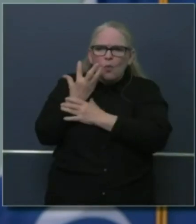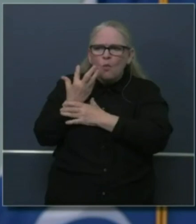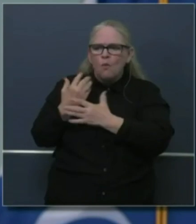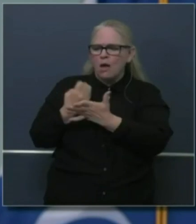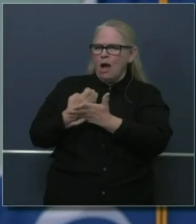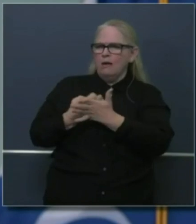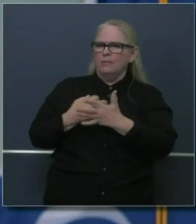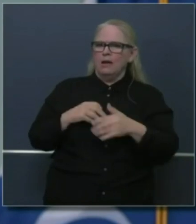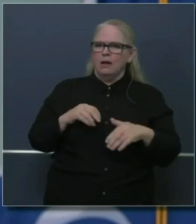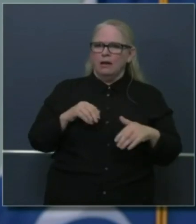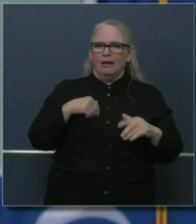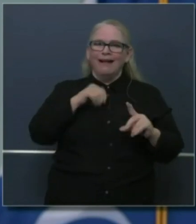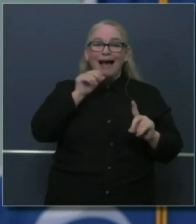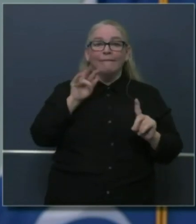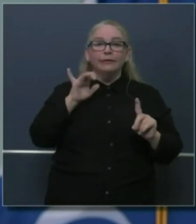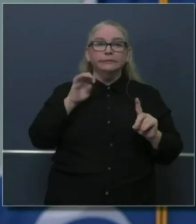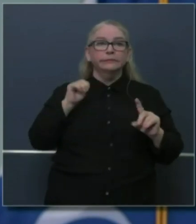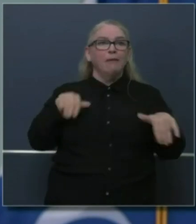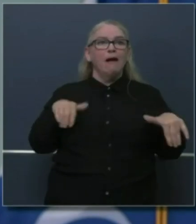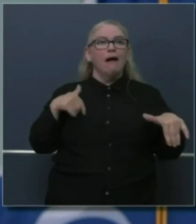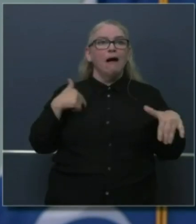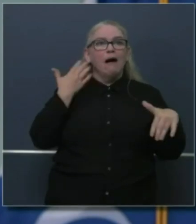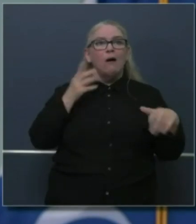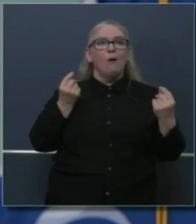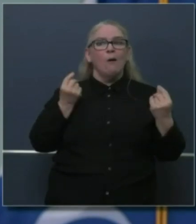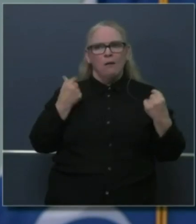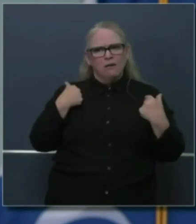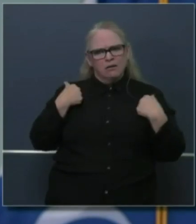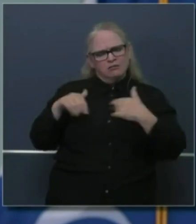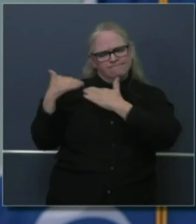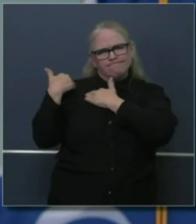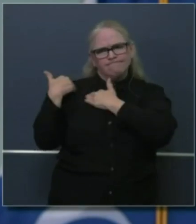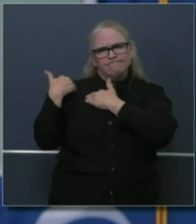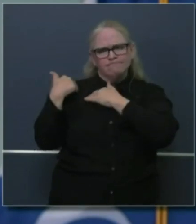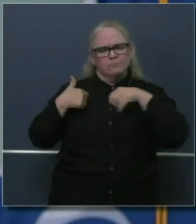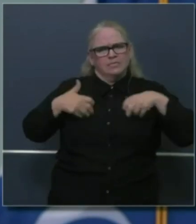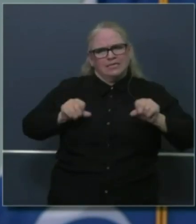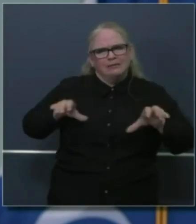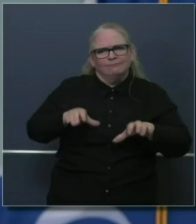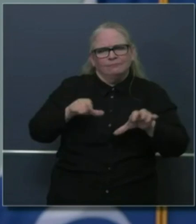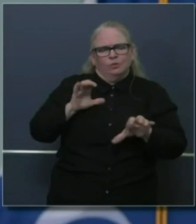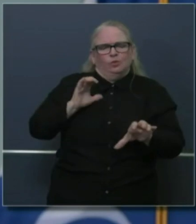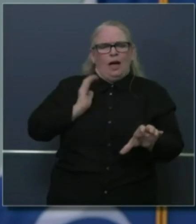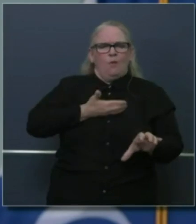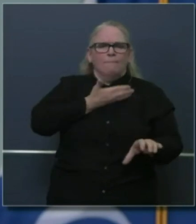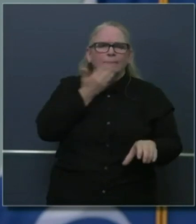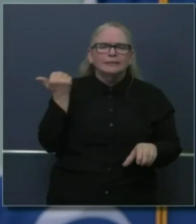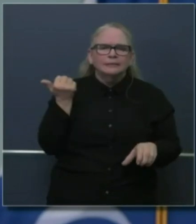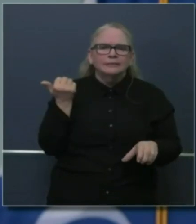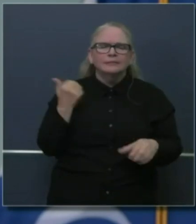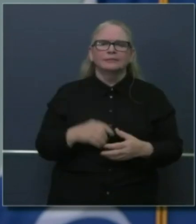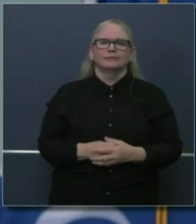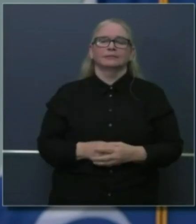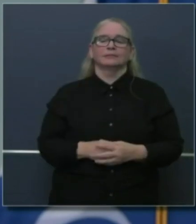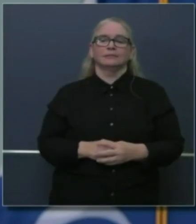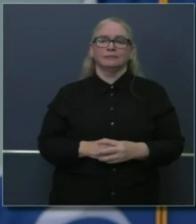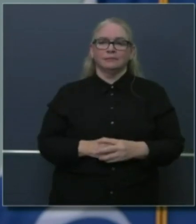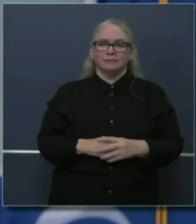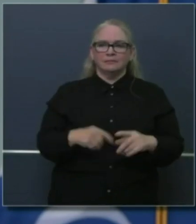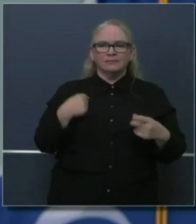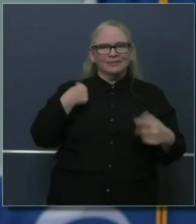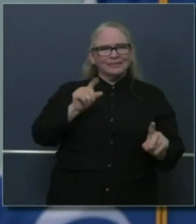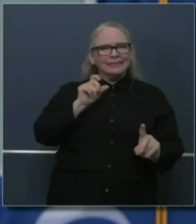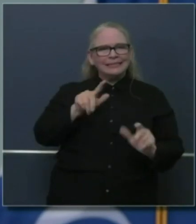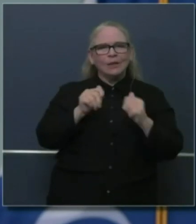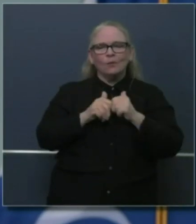of fate. We have agency. We'll do our best, but we are certainly dealing with a crisis that